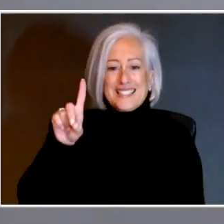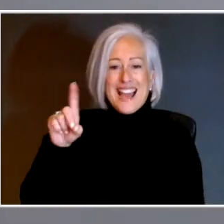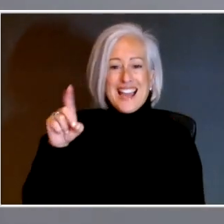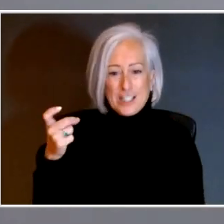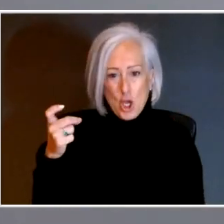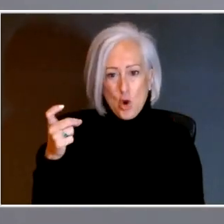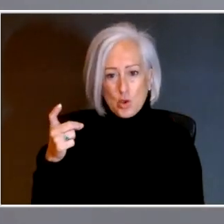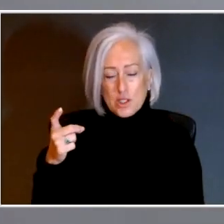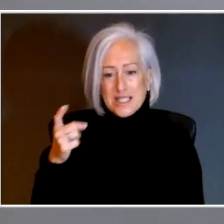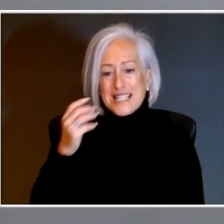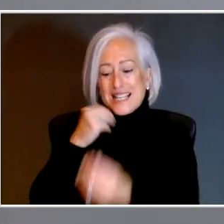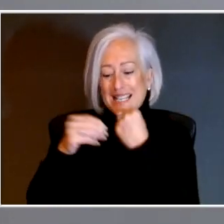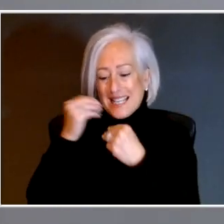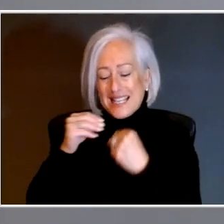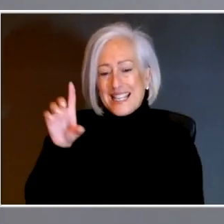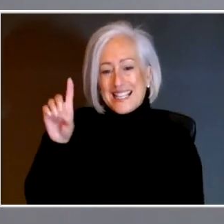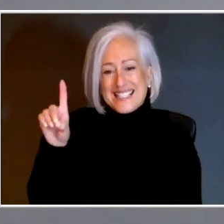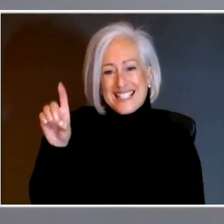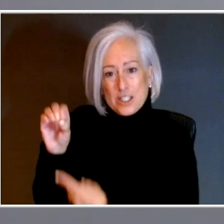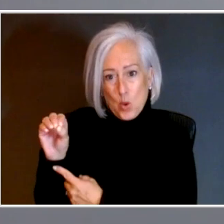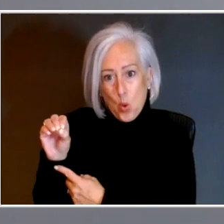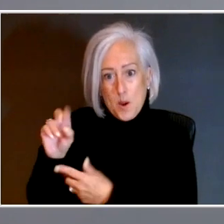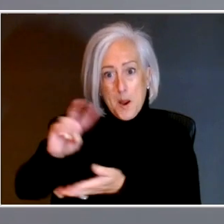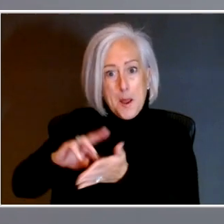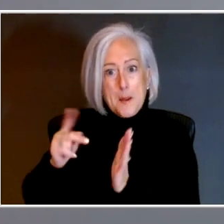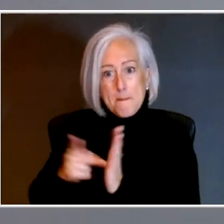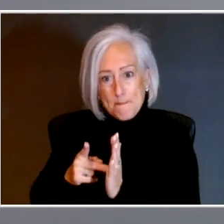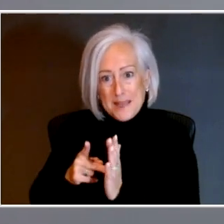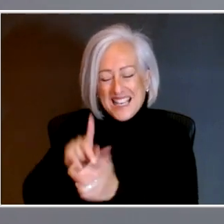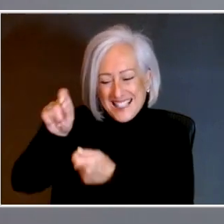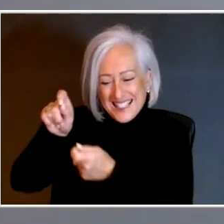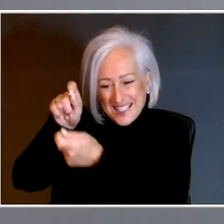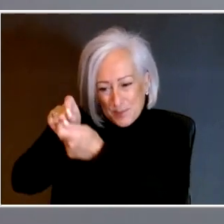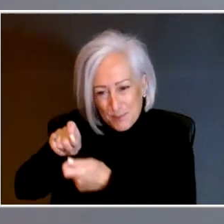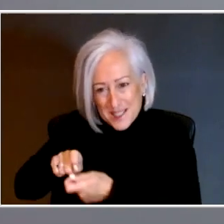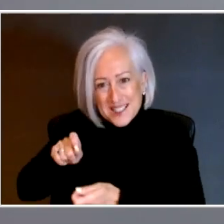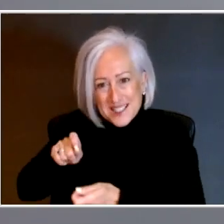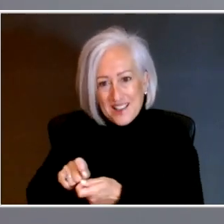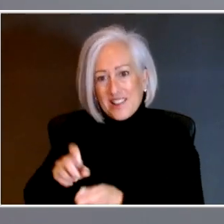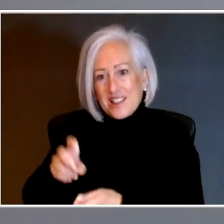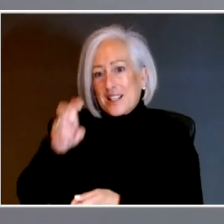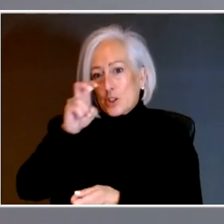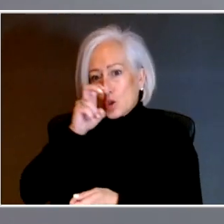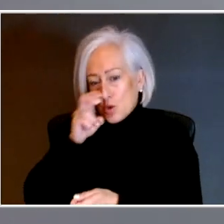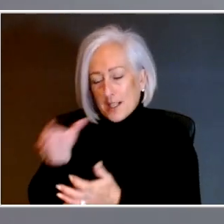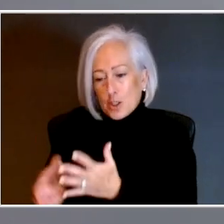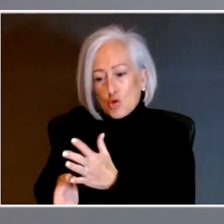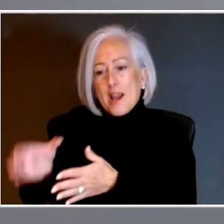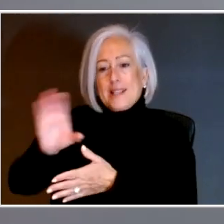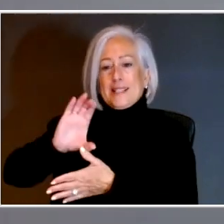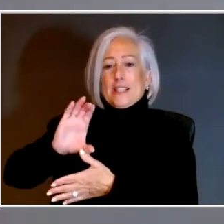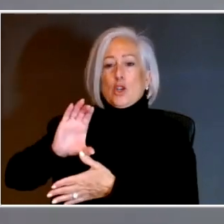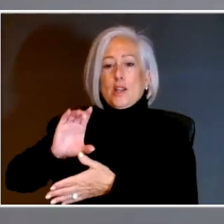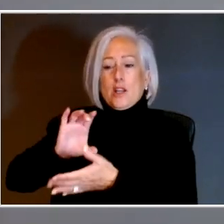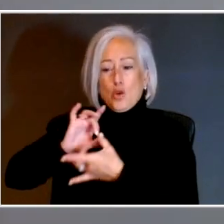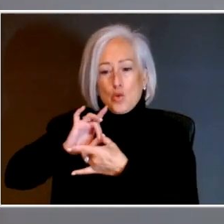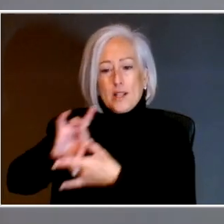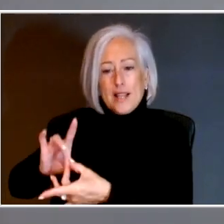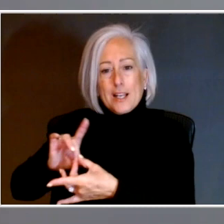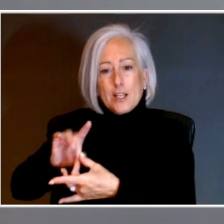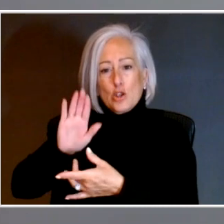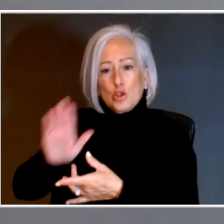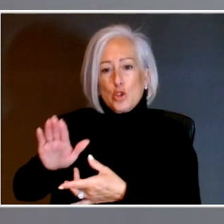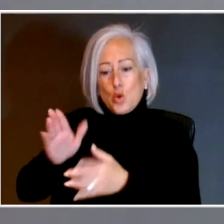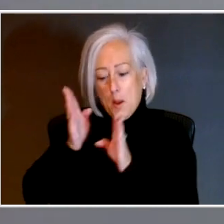who's diagnosed with an eating disorder meets very, very specific and strict criteria associated with the patterns that they have